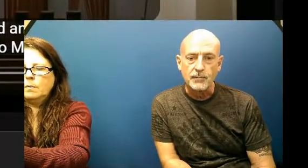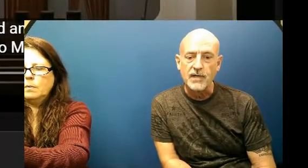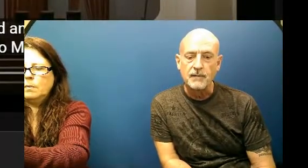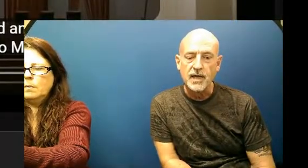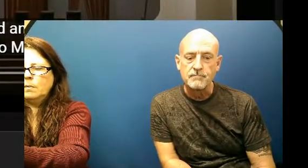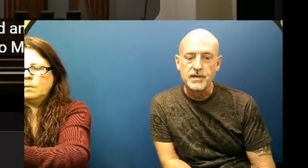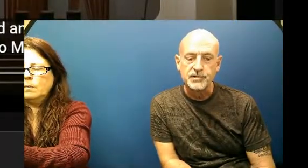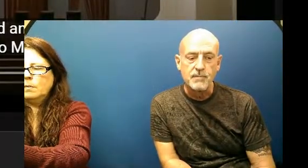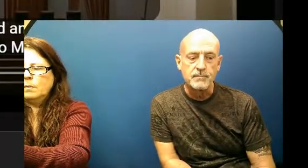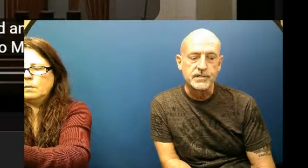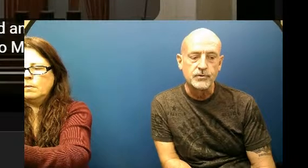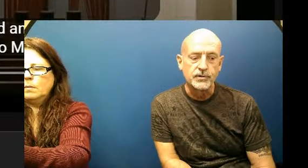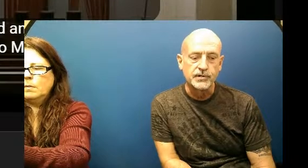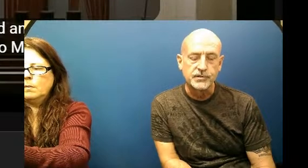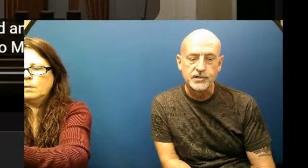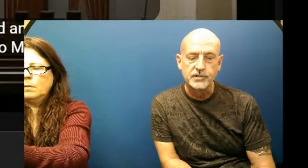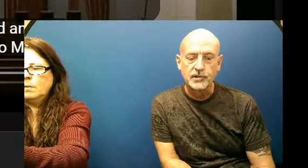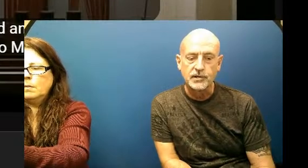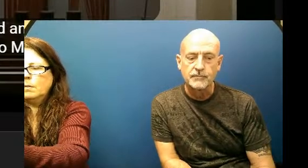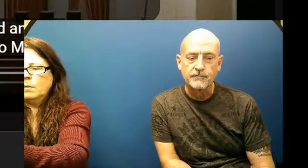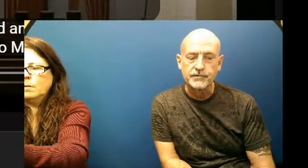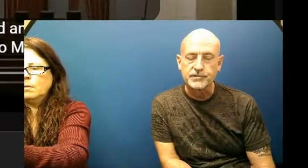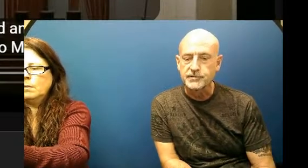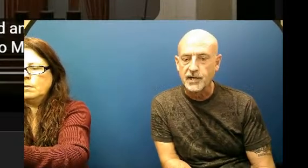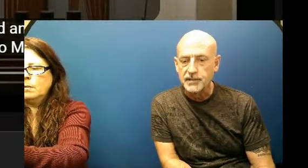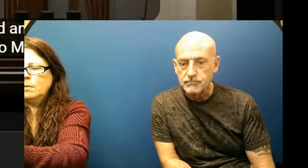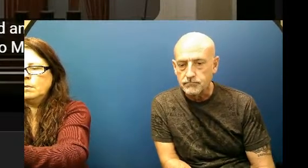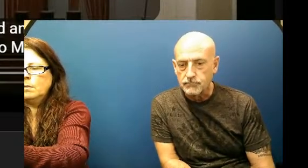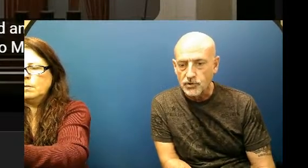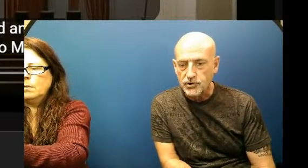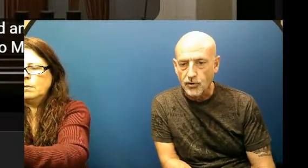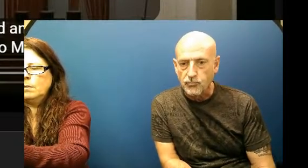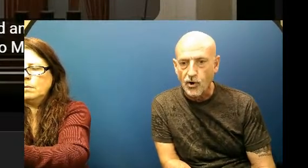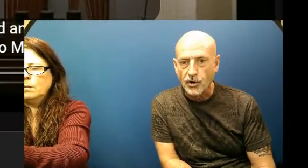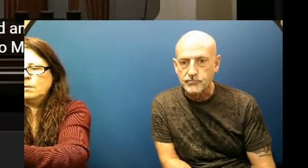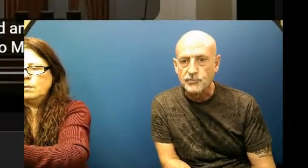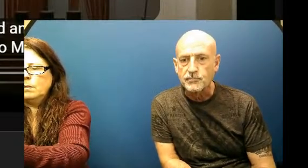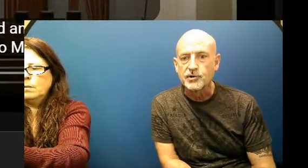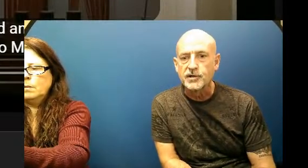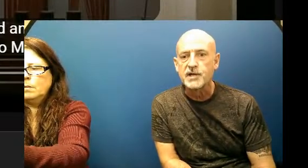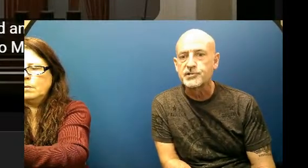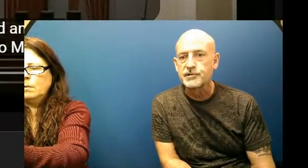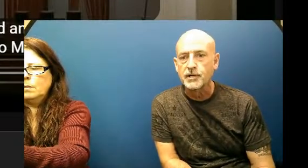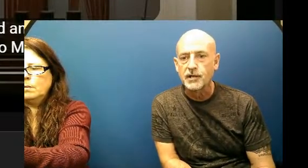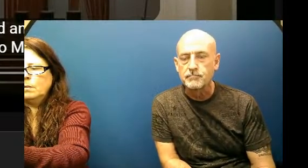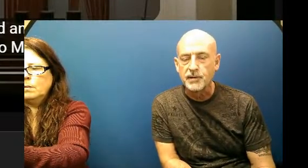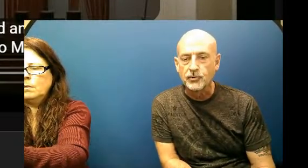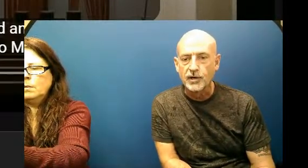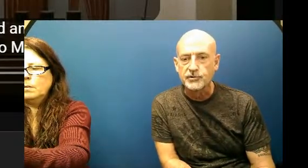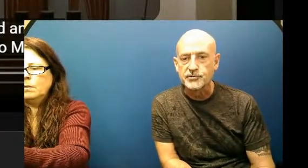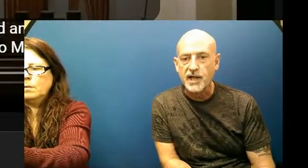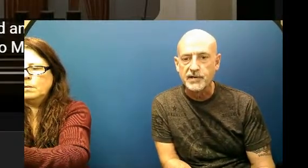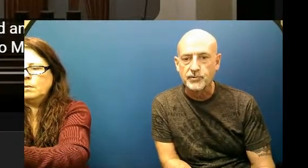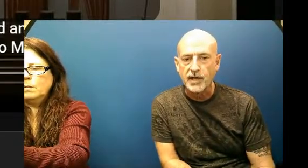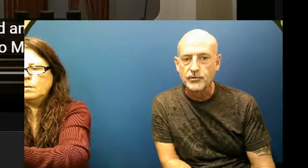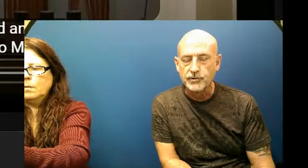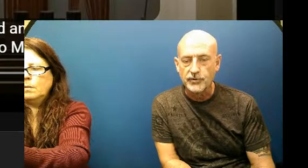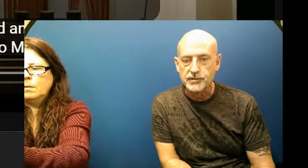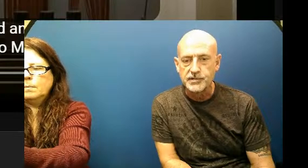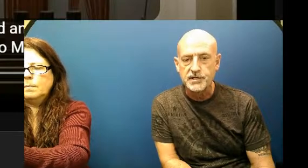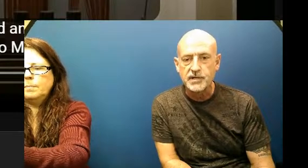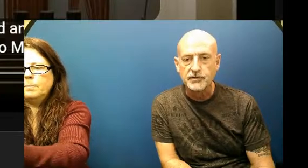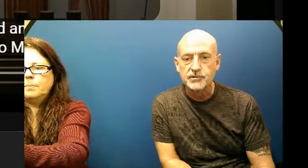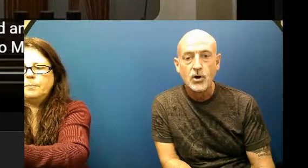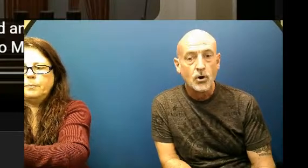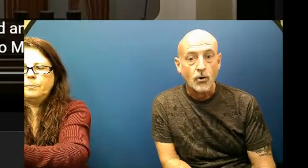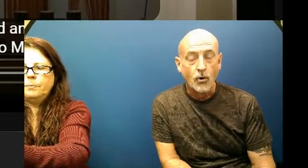Now, some of that may be, she may be doing this intentionally to facilitate, a broad communication and people to understand without knowing all